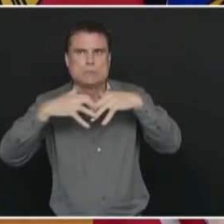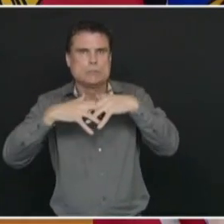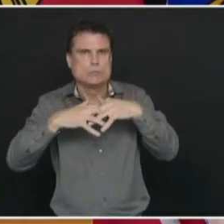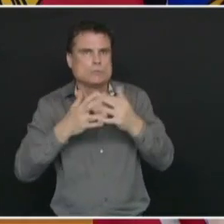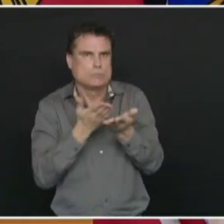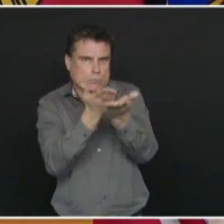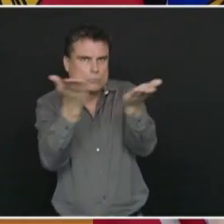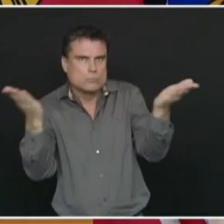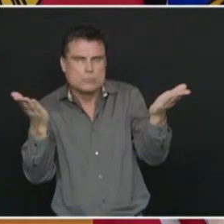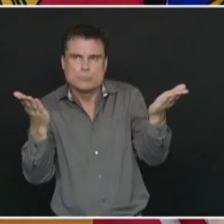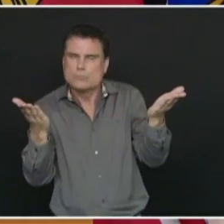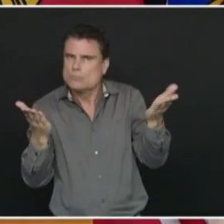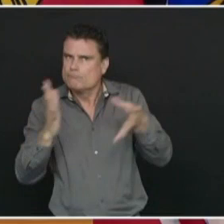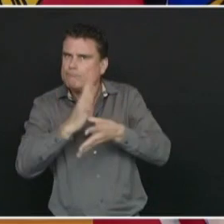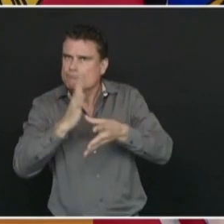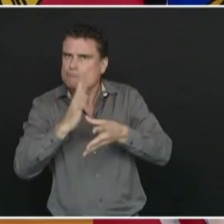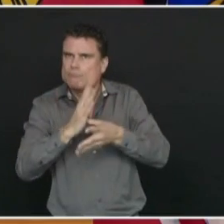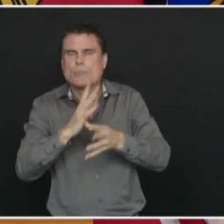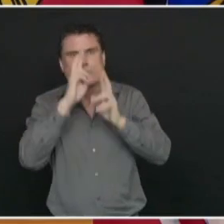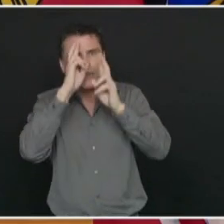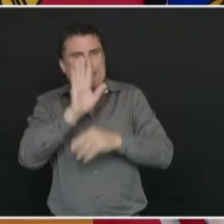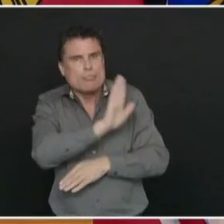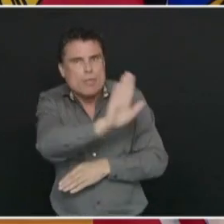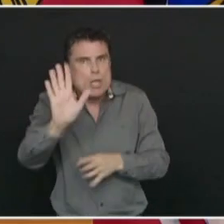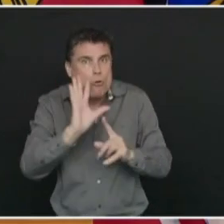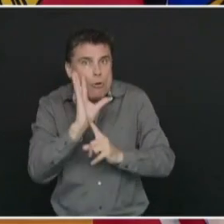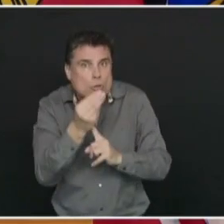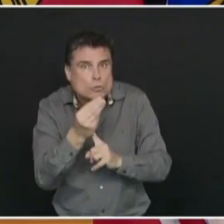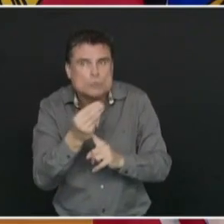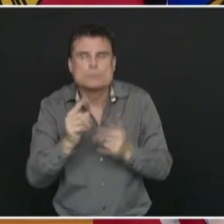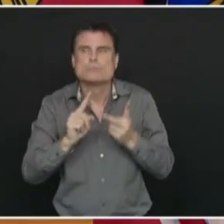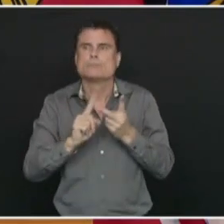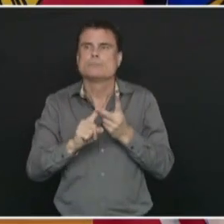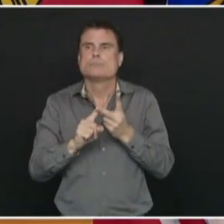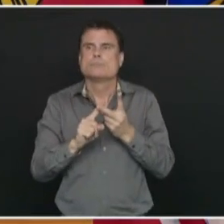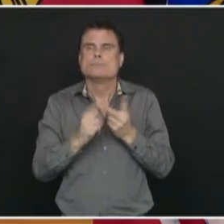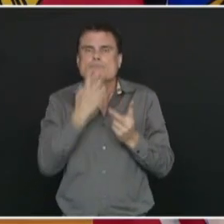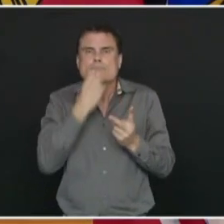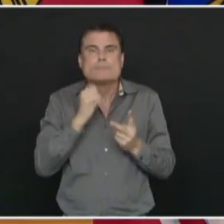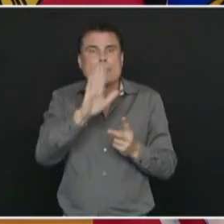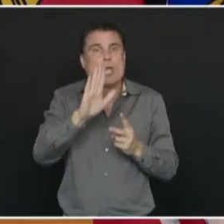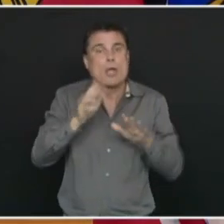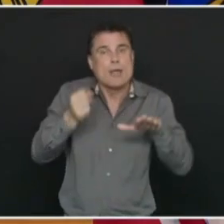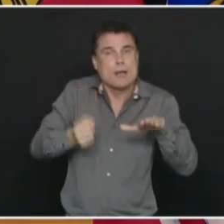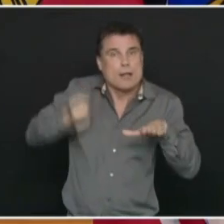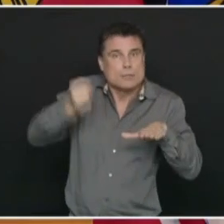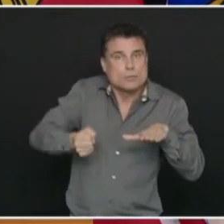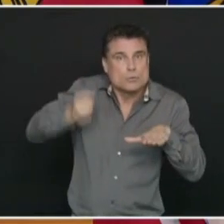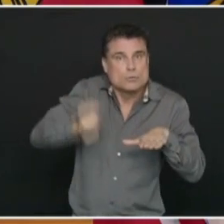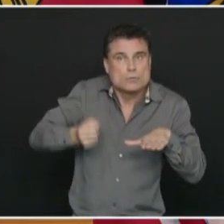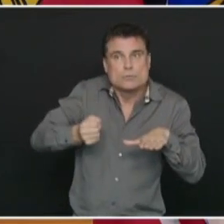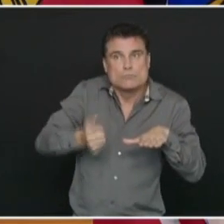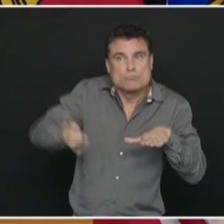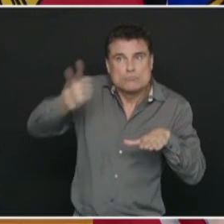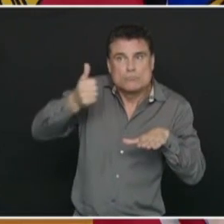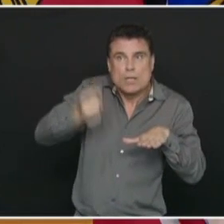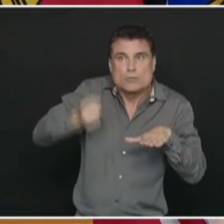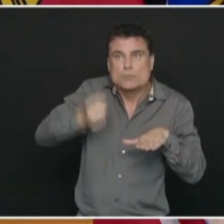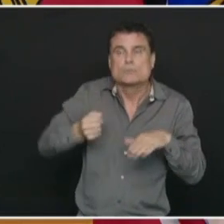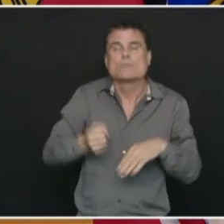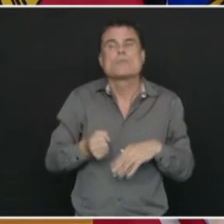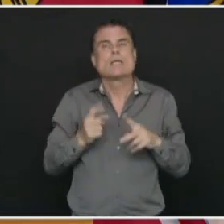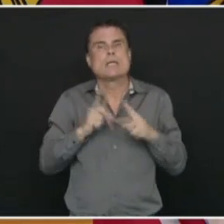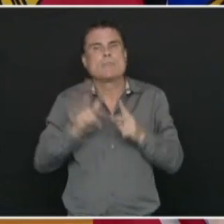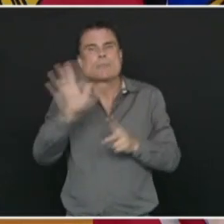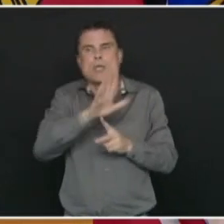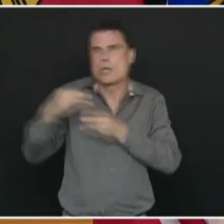in Indigenous people who are living away from home, so that they can be safe in places like the downtown east